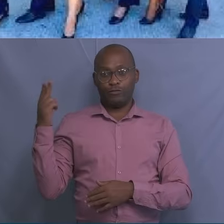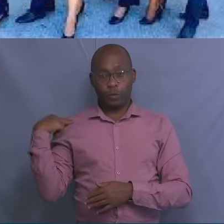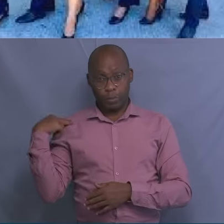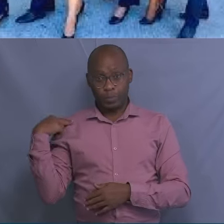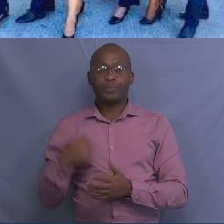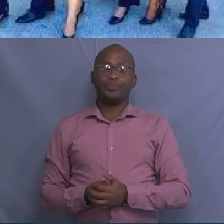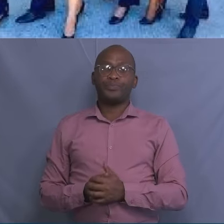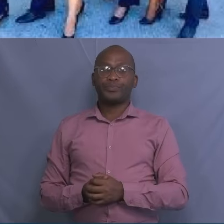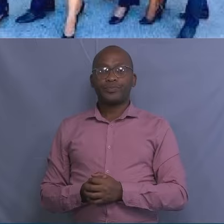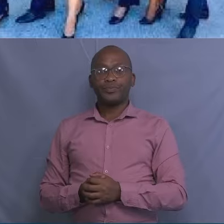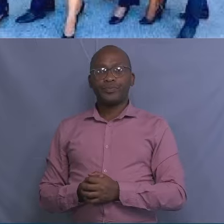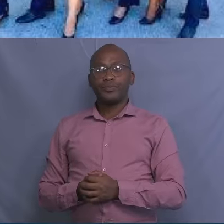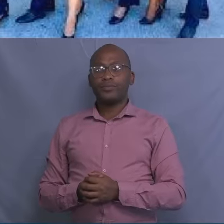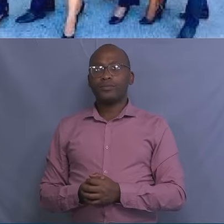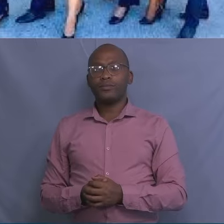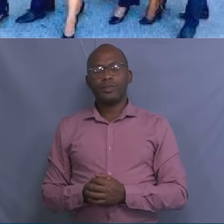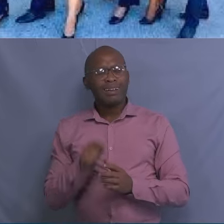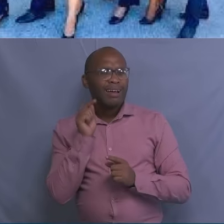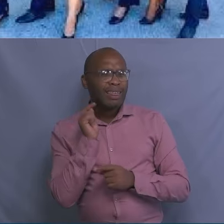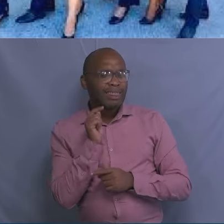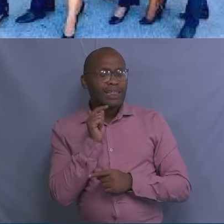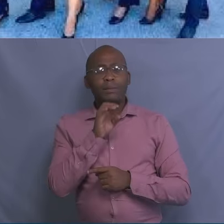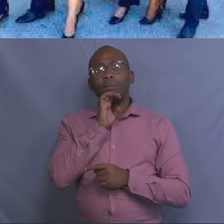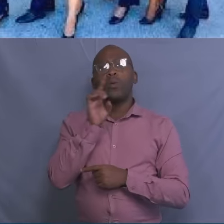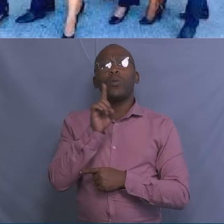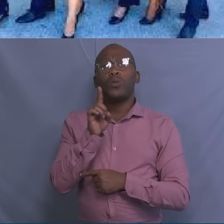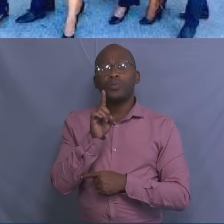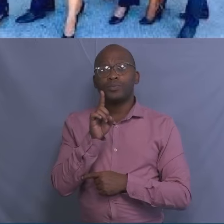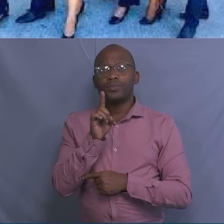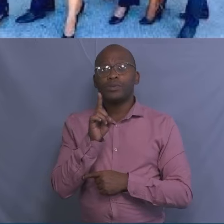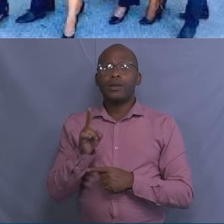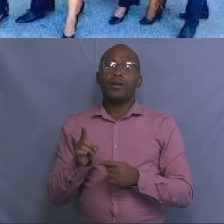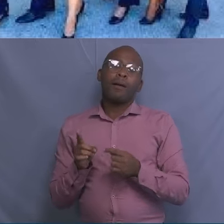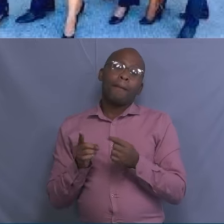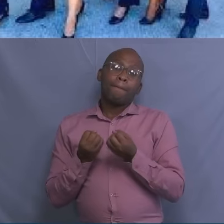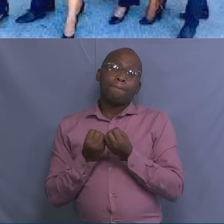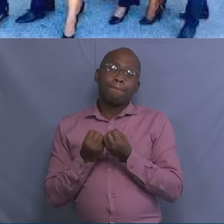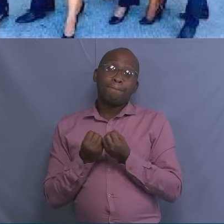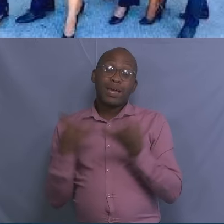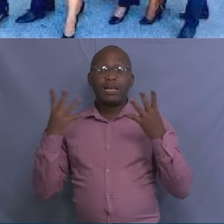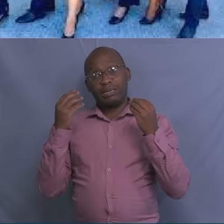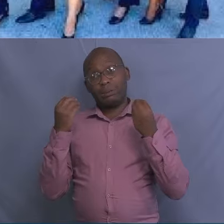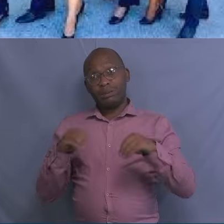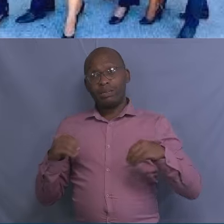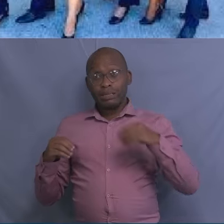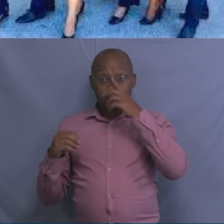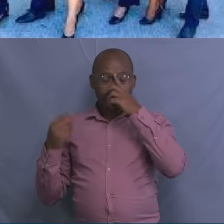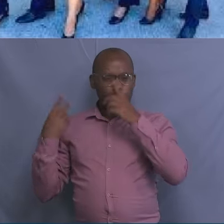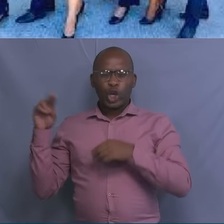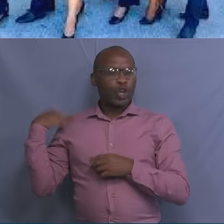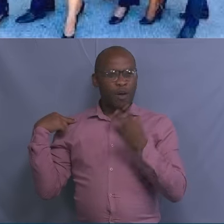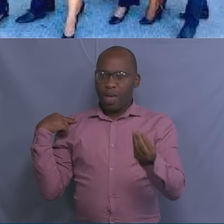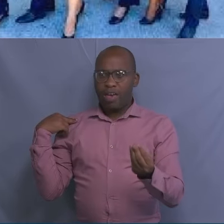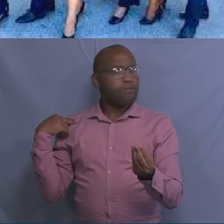dress code, a dress code, most businesses who don't wear a uniform or who don't have a uniform